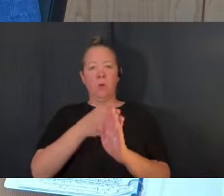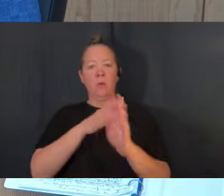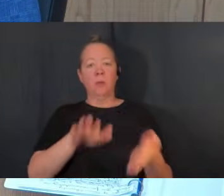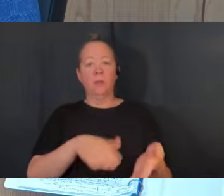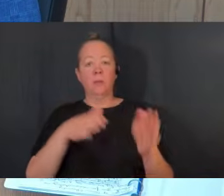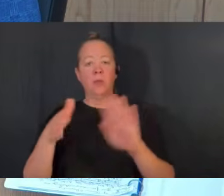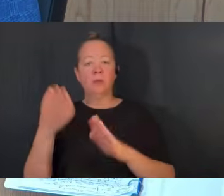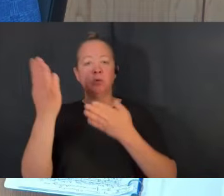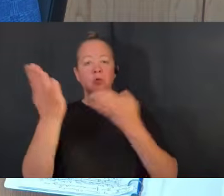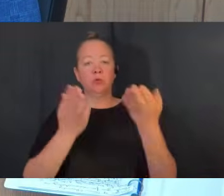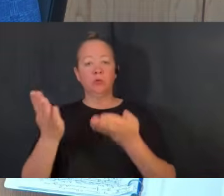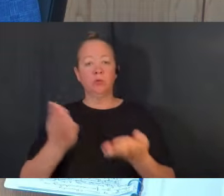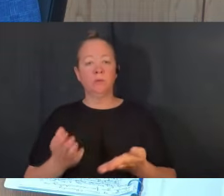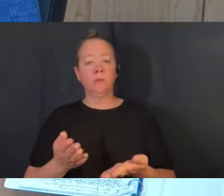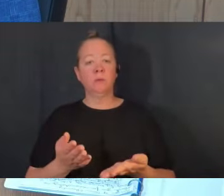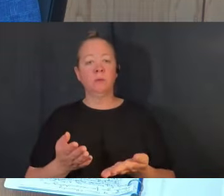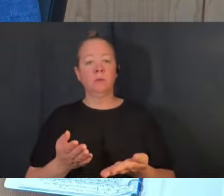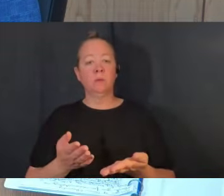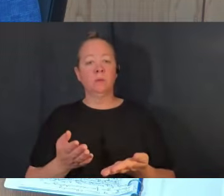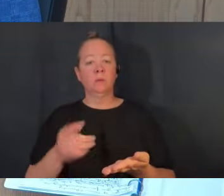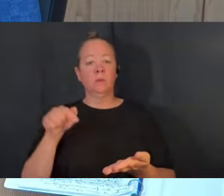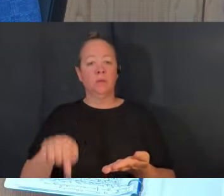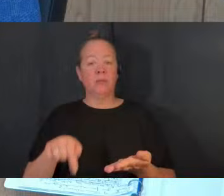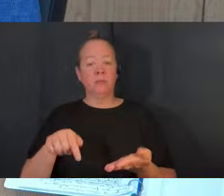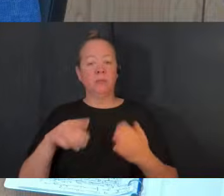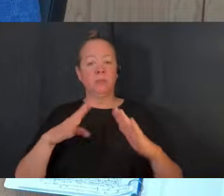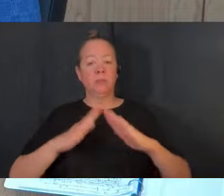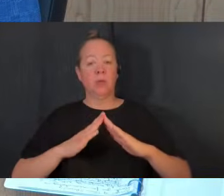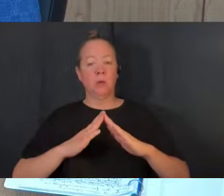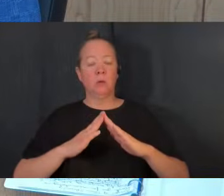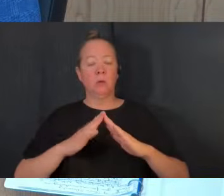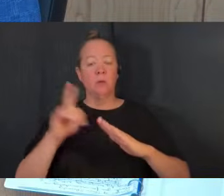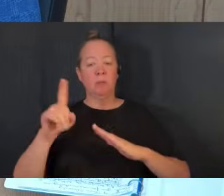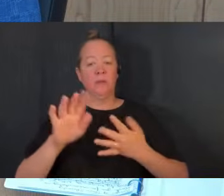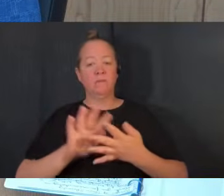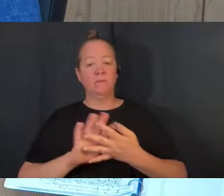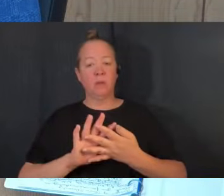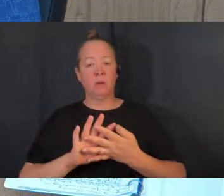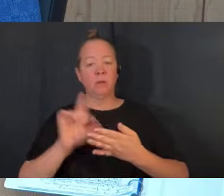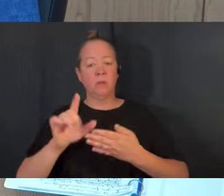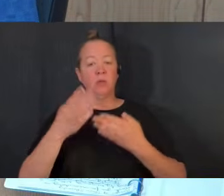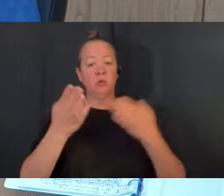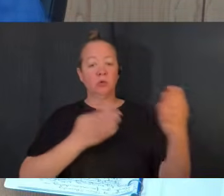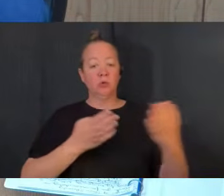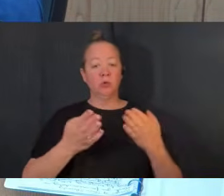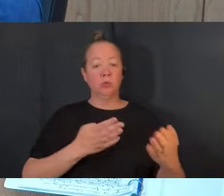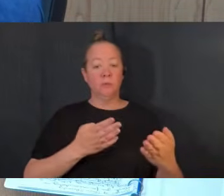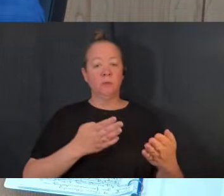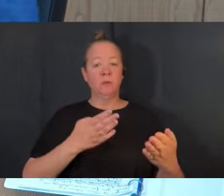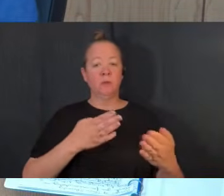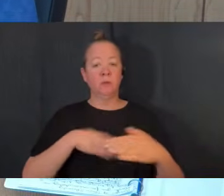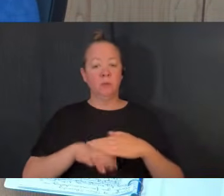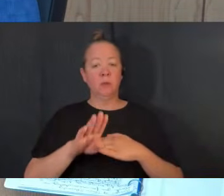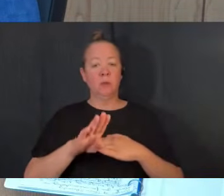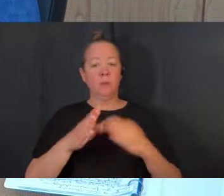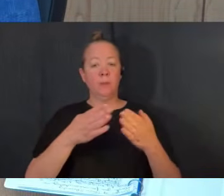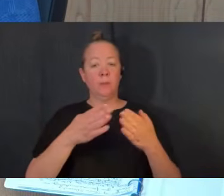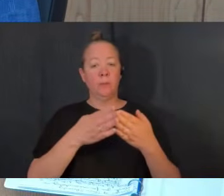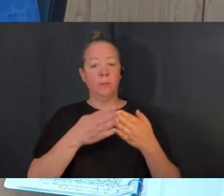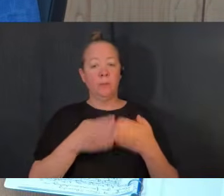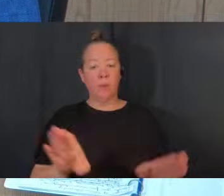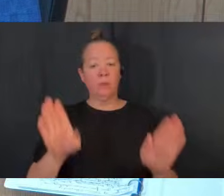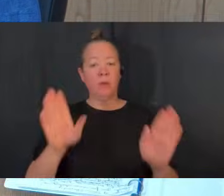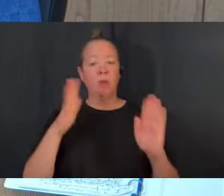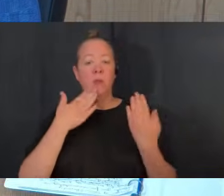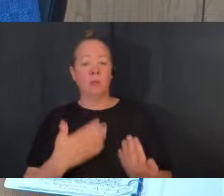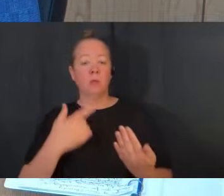on him being vetted, that he served this town, starting off in the public. Thank you to previous mayor Mosley